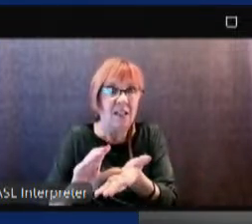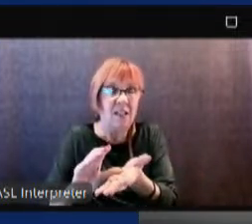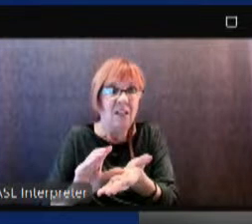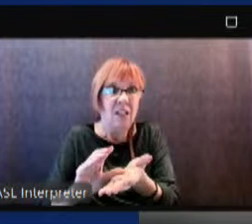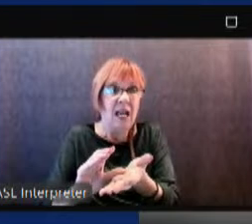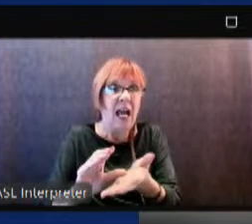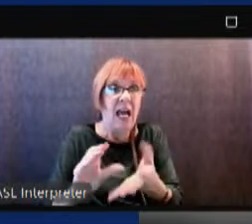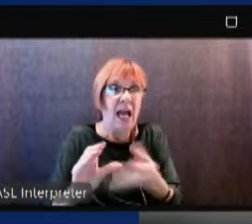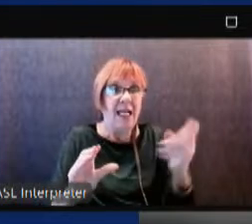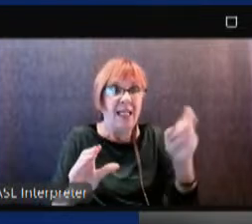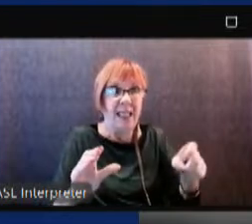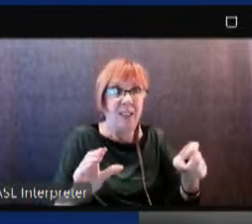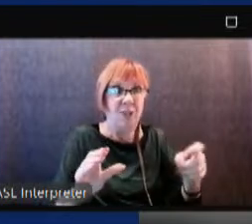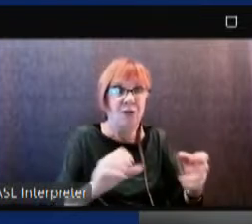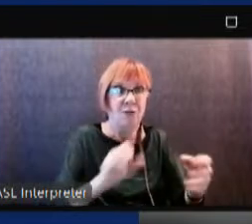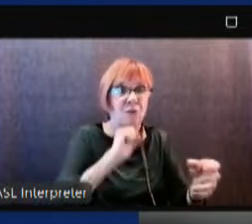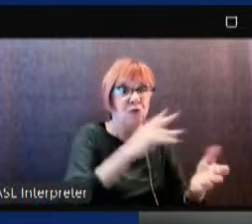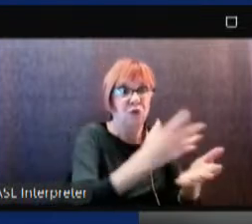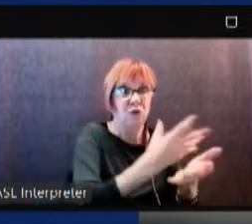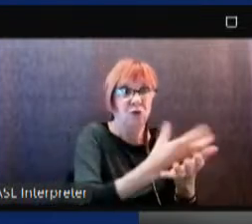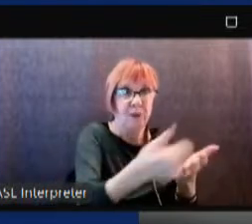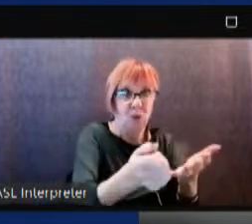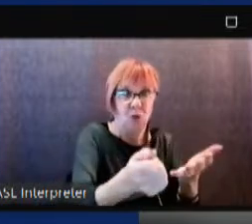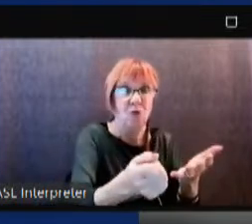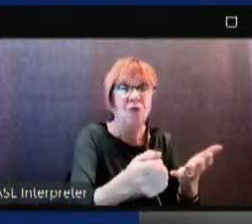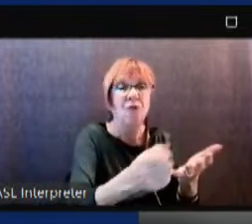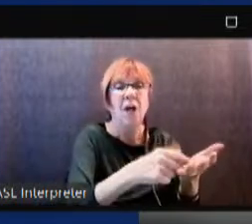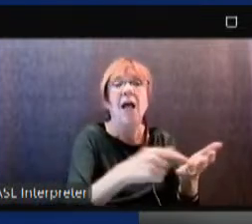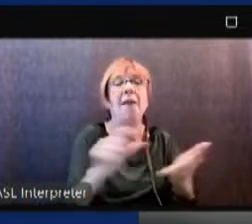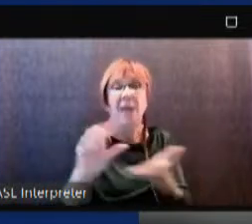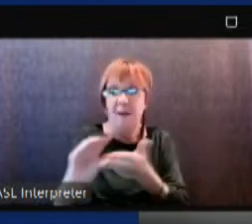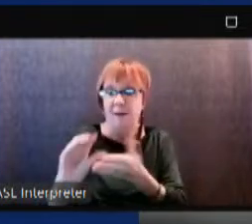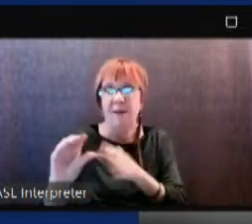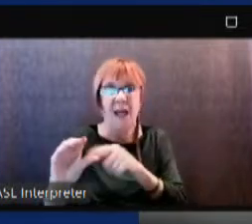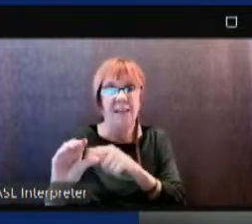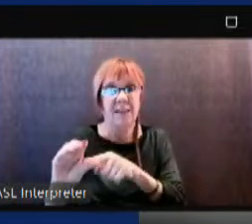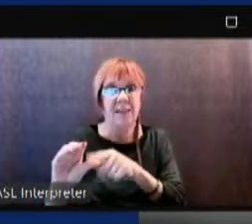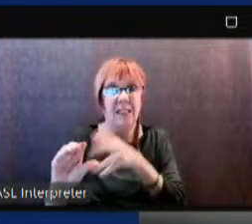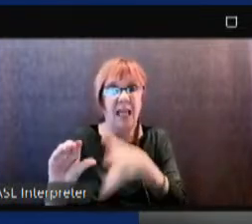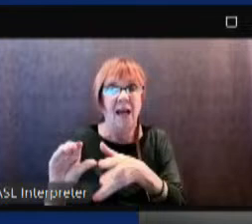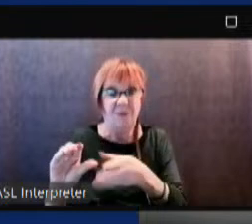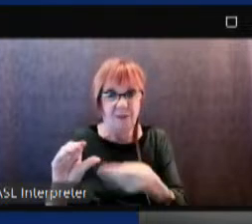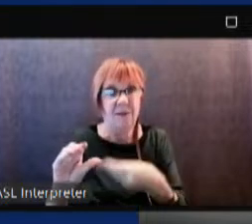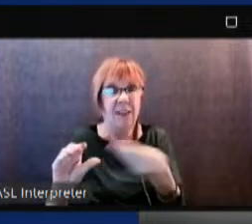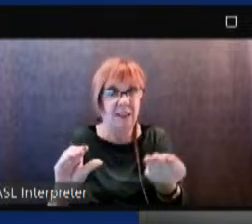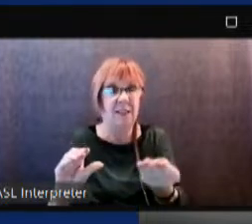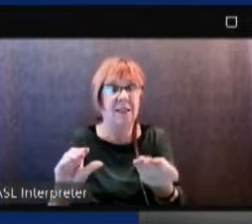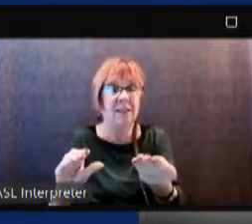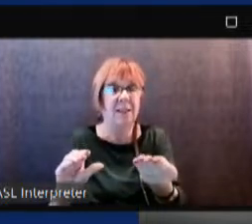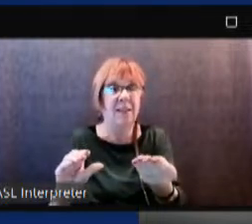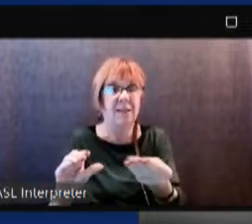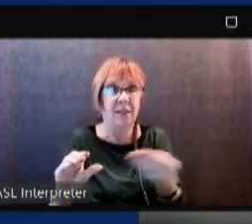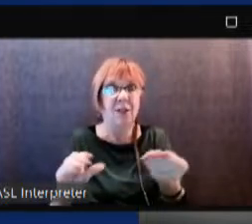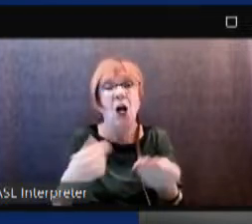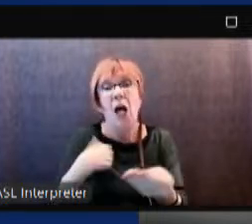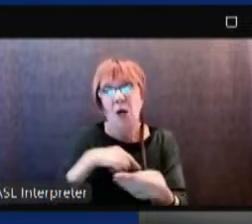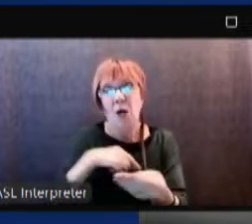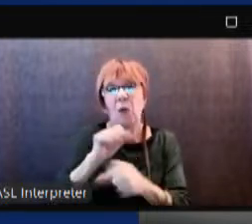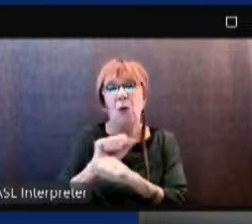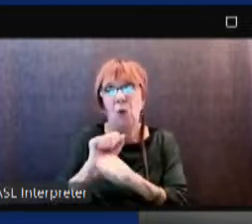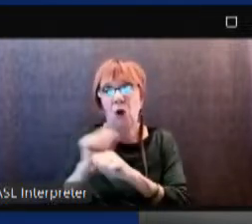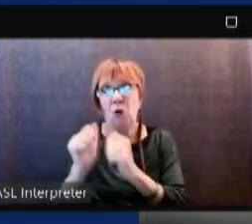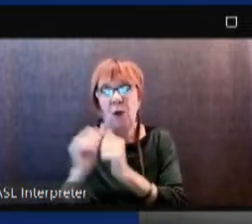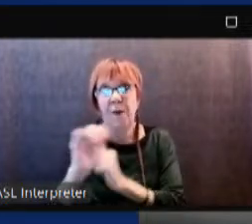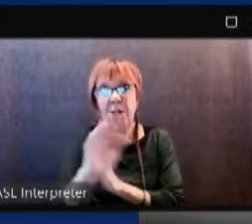needs, that's, that portion is the one, if it's within the guidelines, we'll work with your insurance company to obtain,